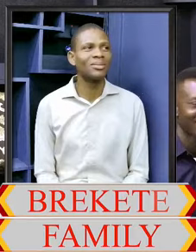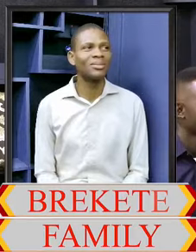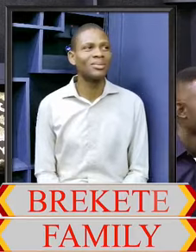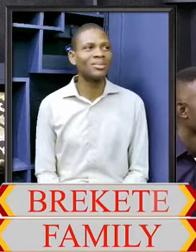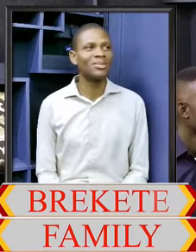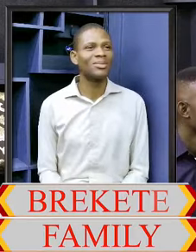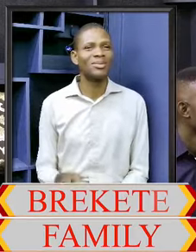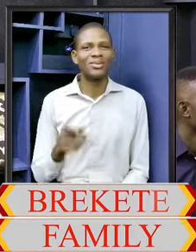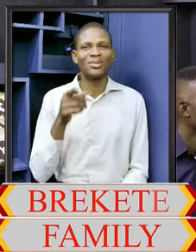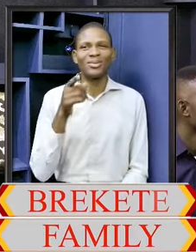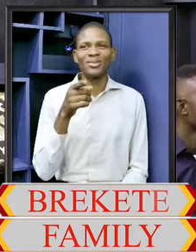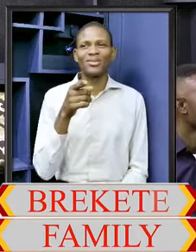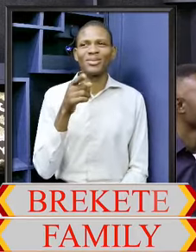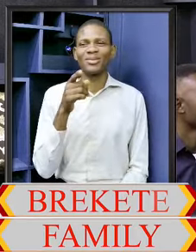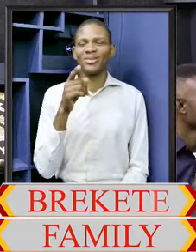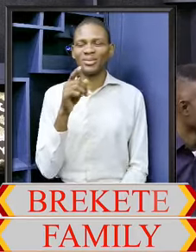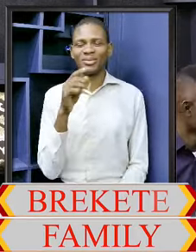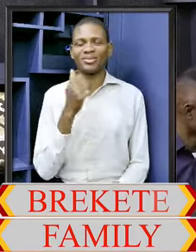Onanoga, appreciate you